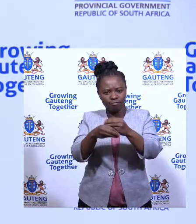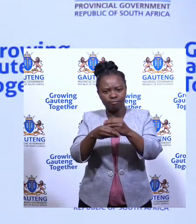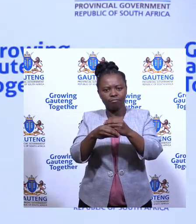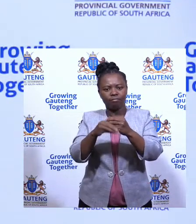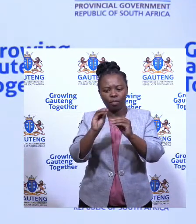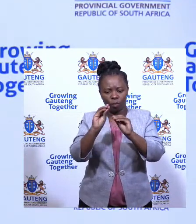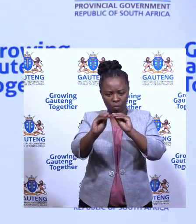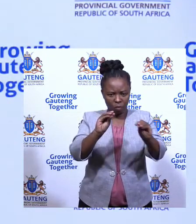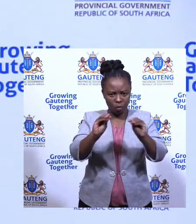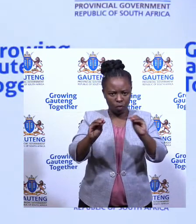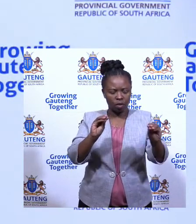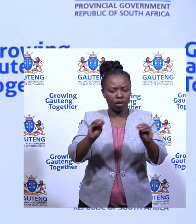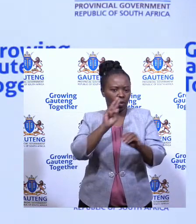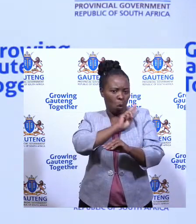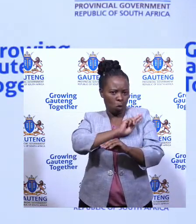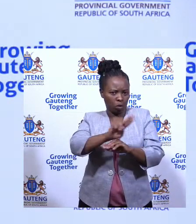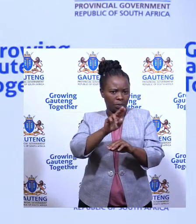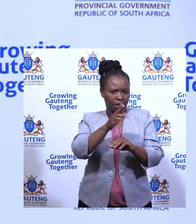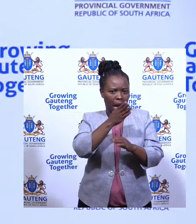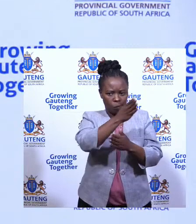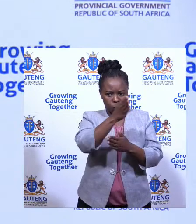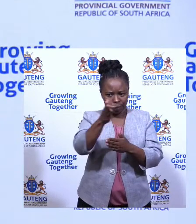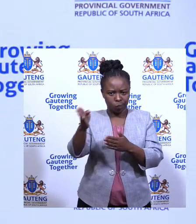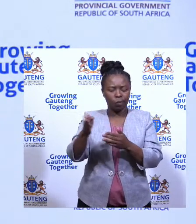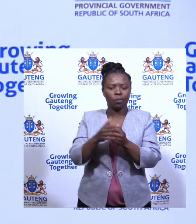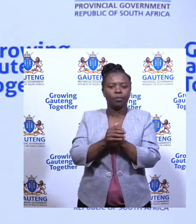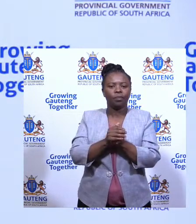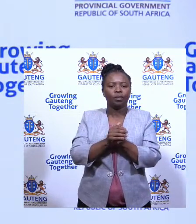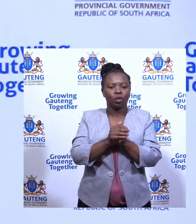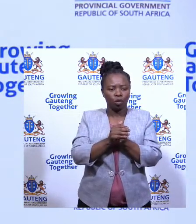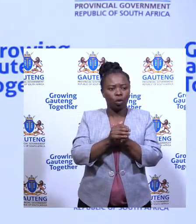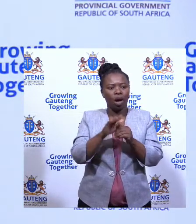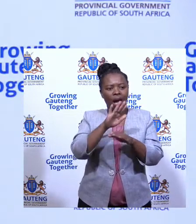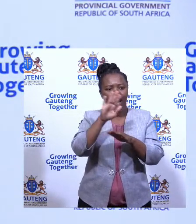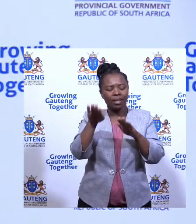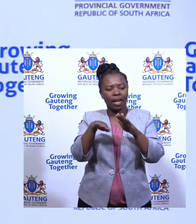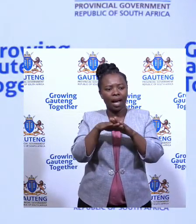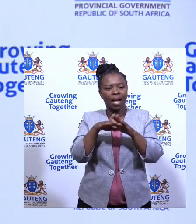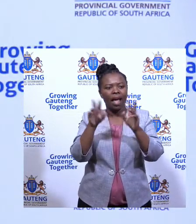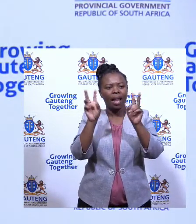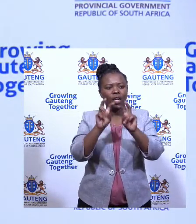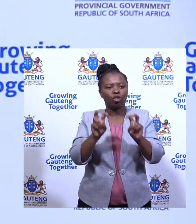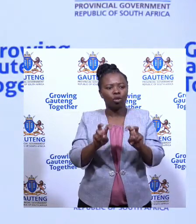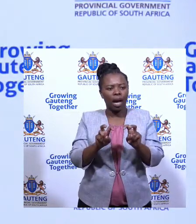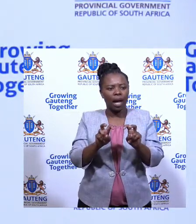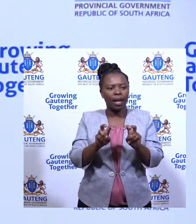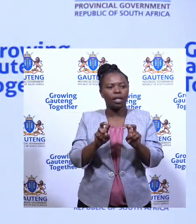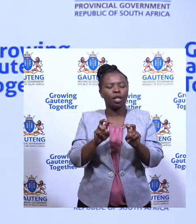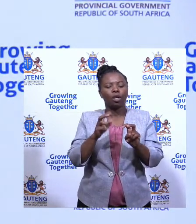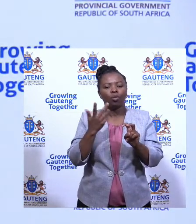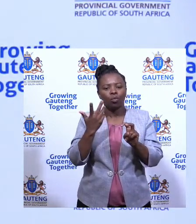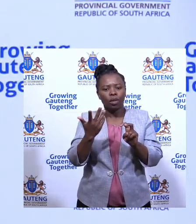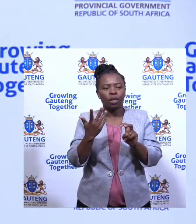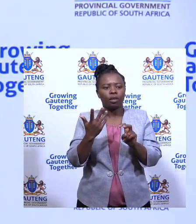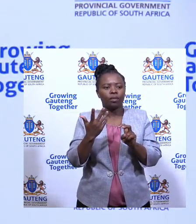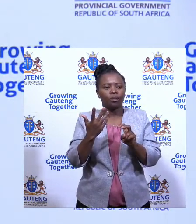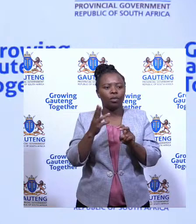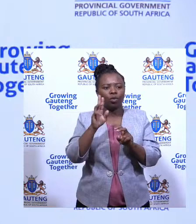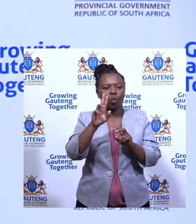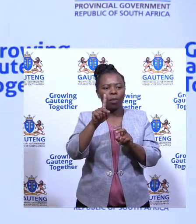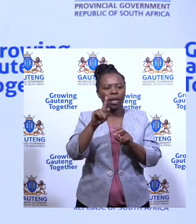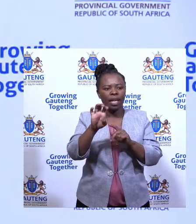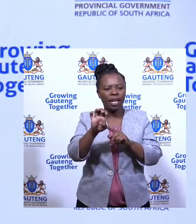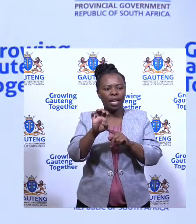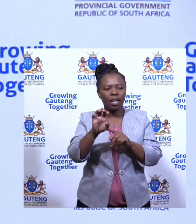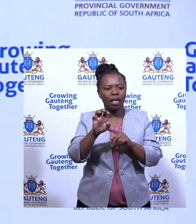in the hotspot priority hospitals. On the electrical recommendations, we're focusing on UPS, the current condition